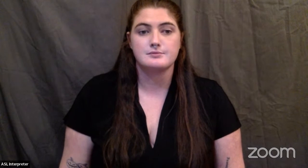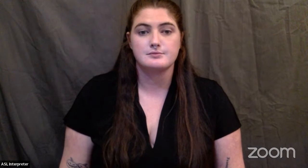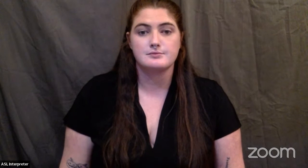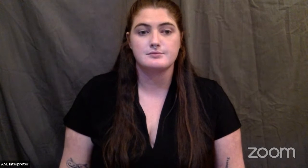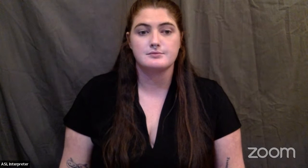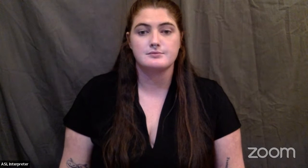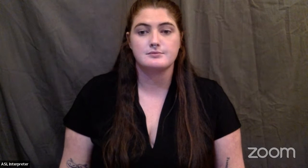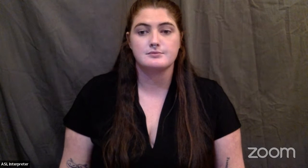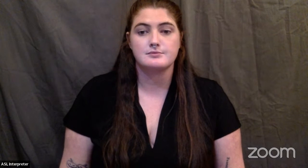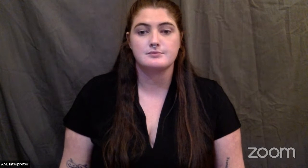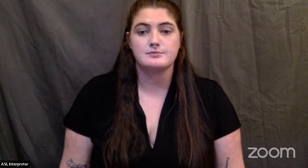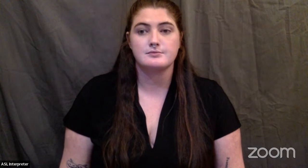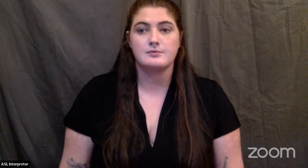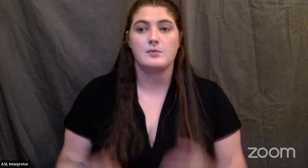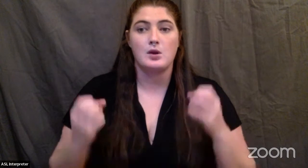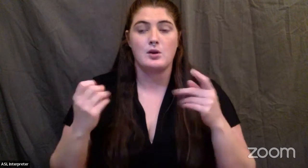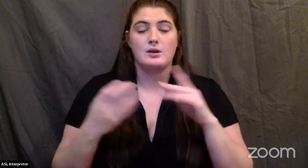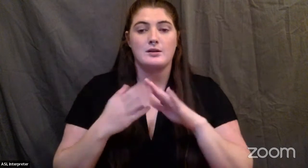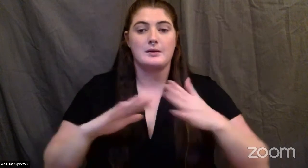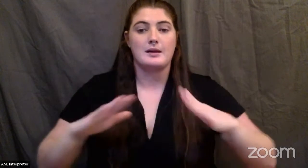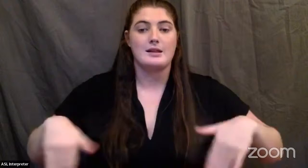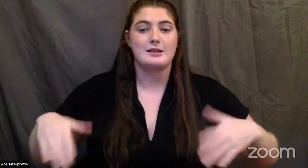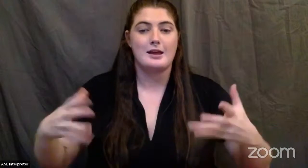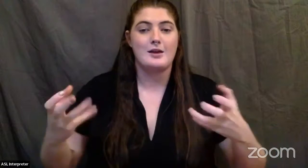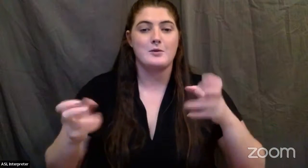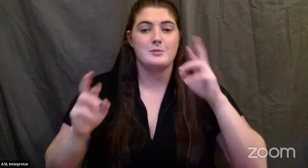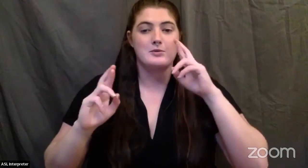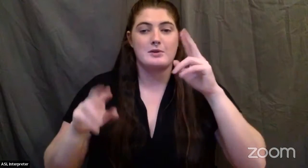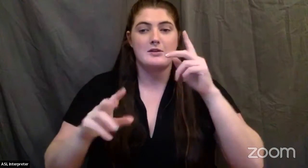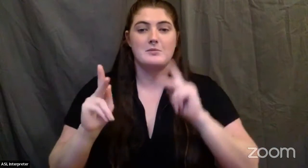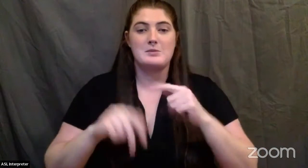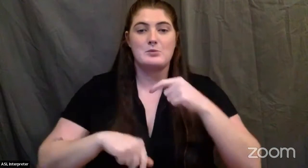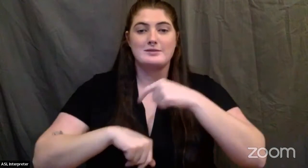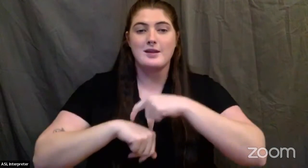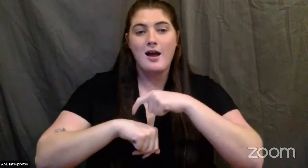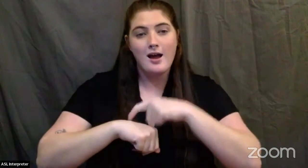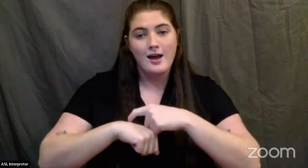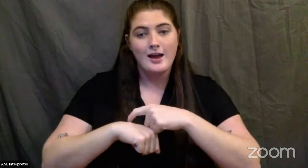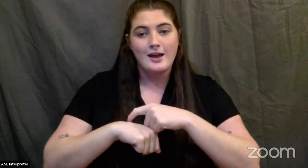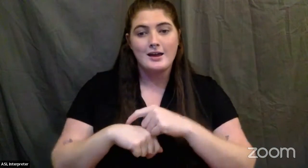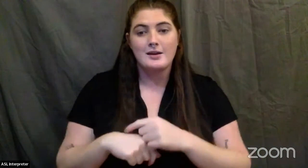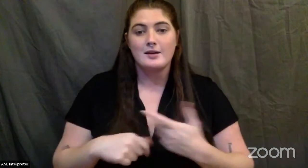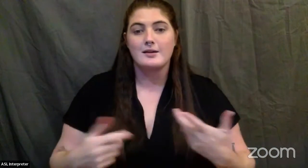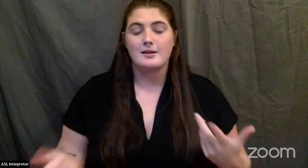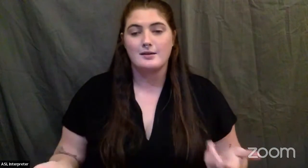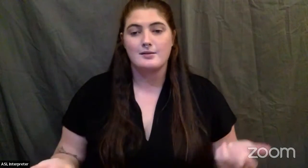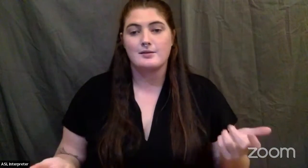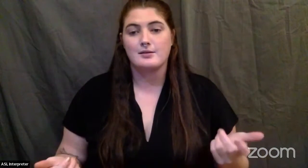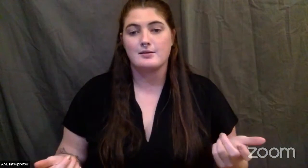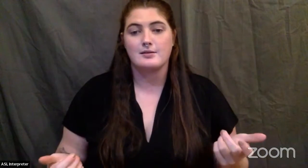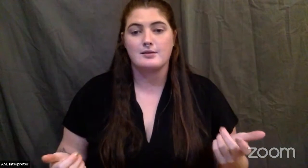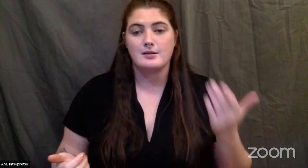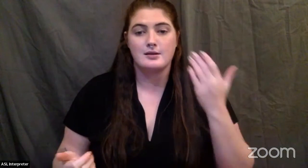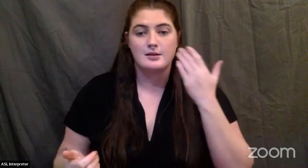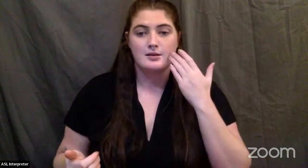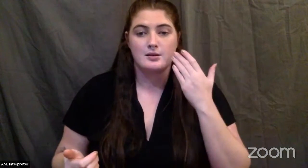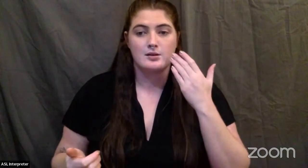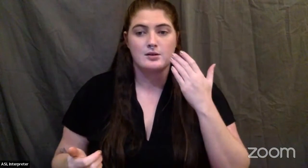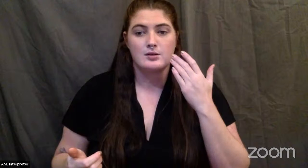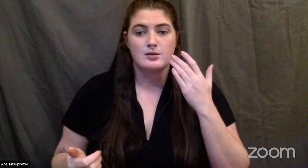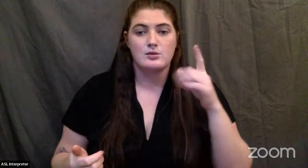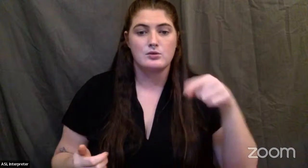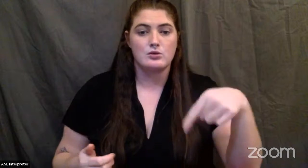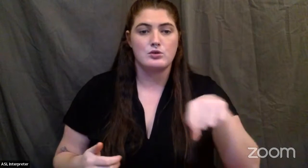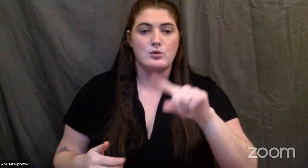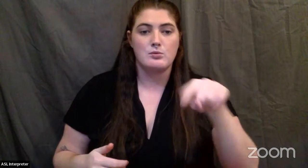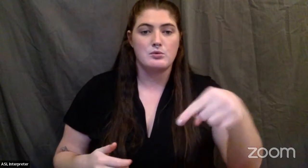So we're it's getting a little late here. I want to be a little respectful of people's Sure. time. And I know we had other items on the agenda, but you guys were the only